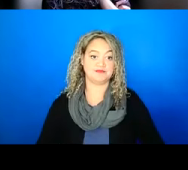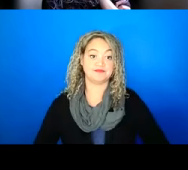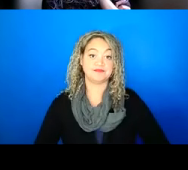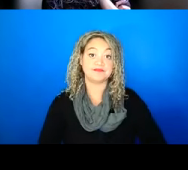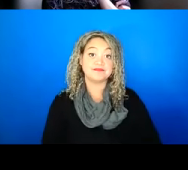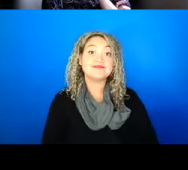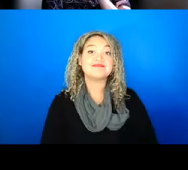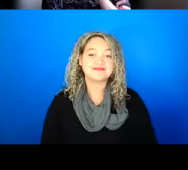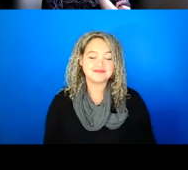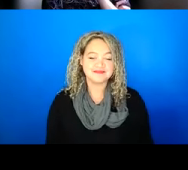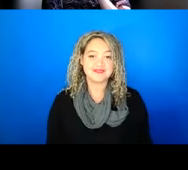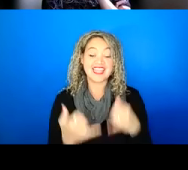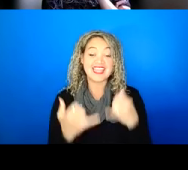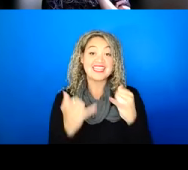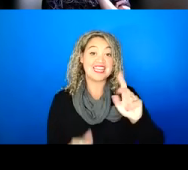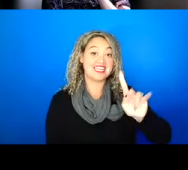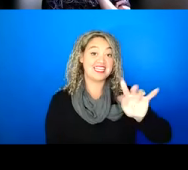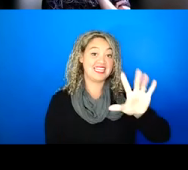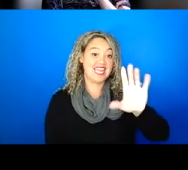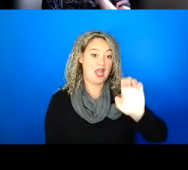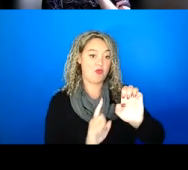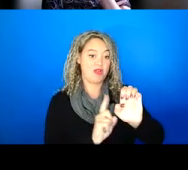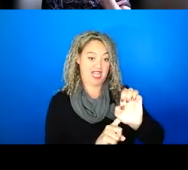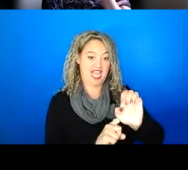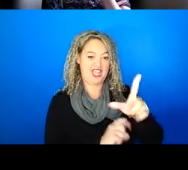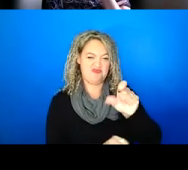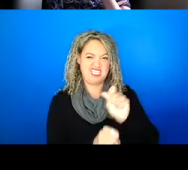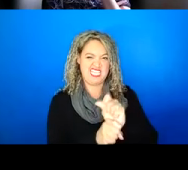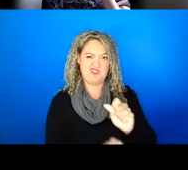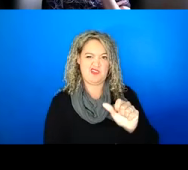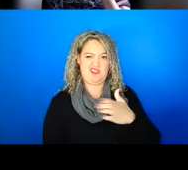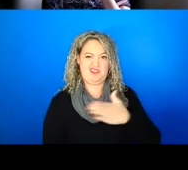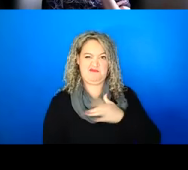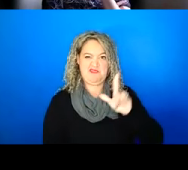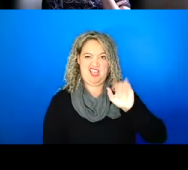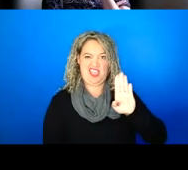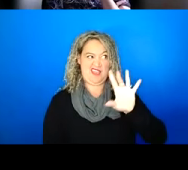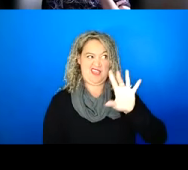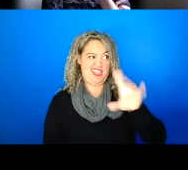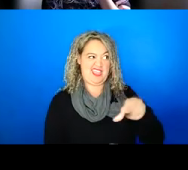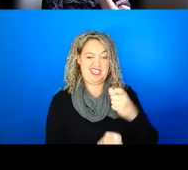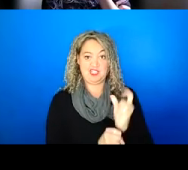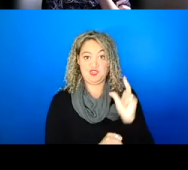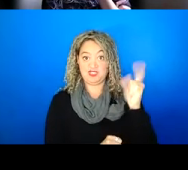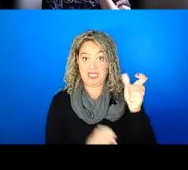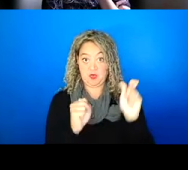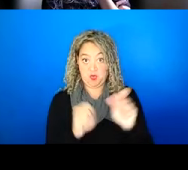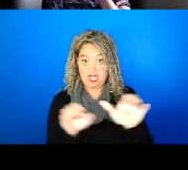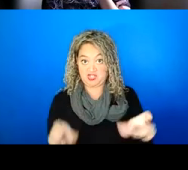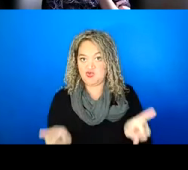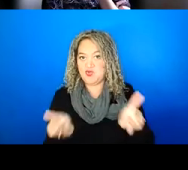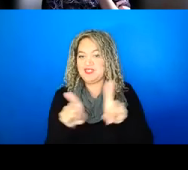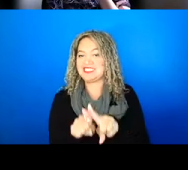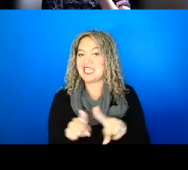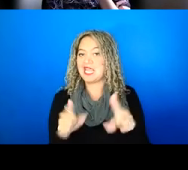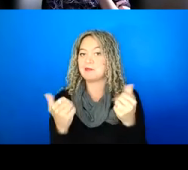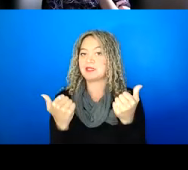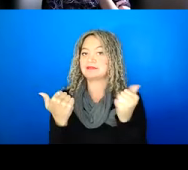Kyle, he's a postdoc in my lab. It's 8 years later, and now we can do that same experiment